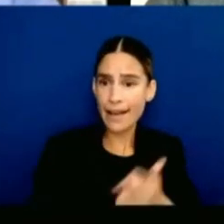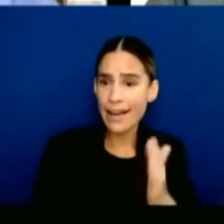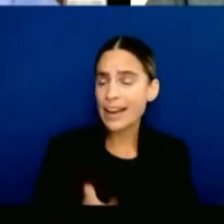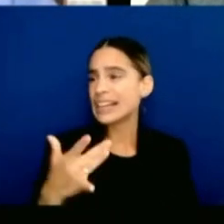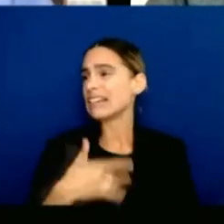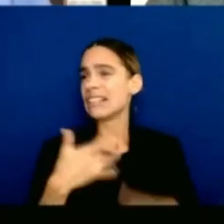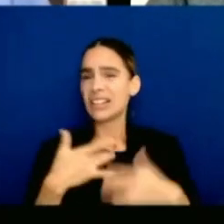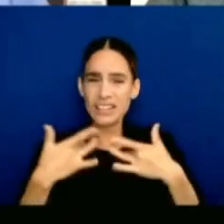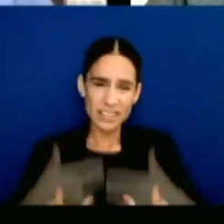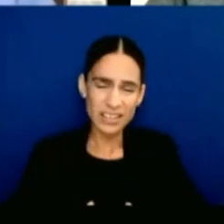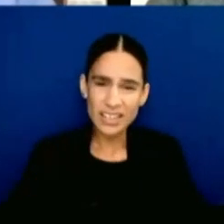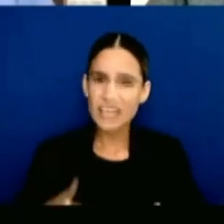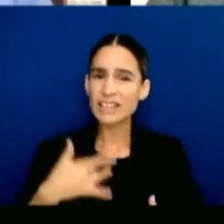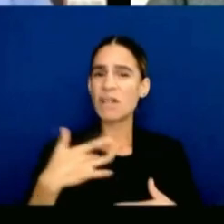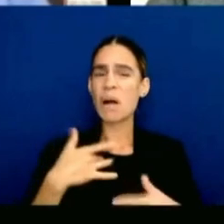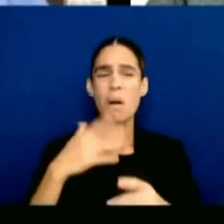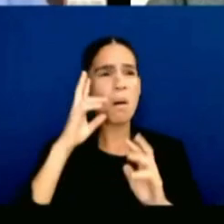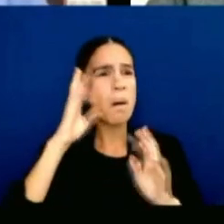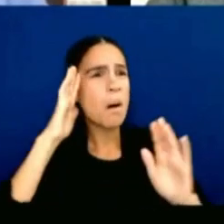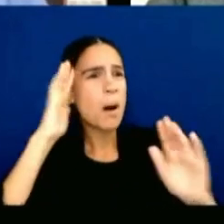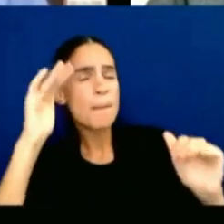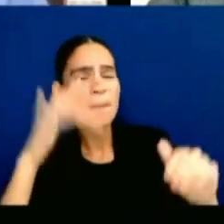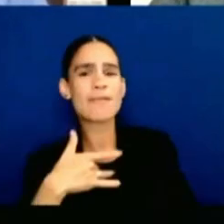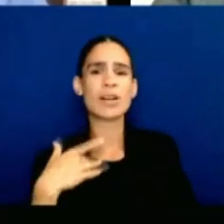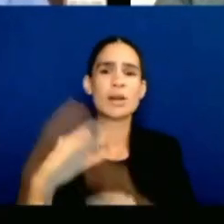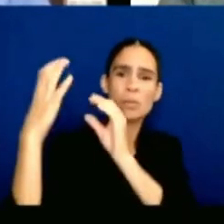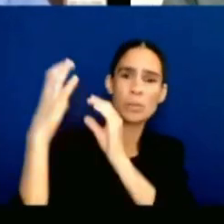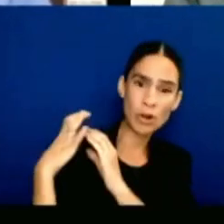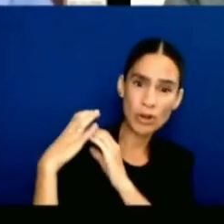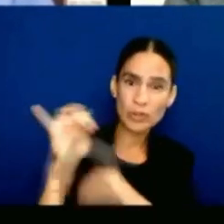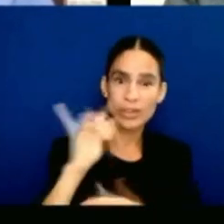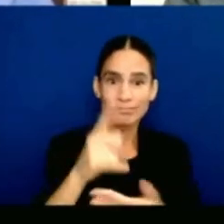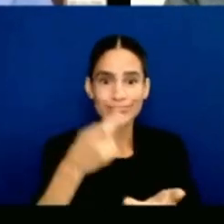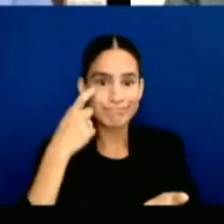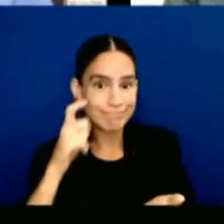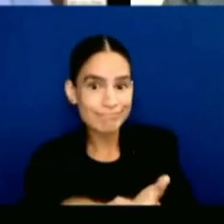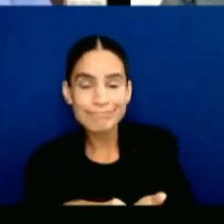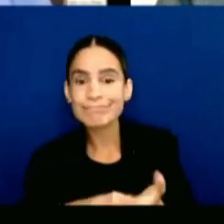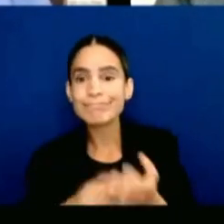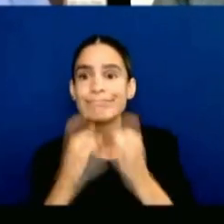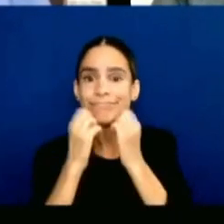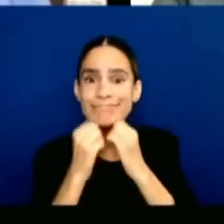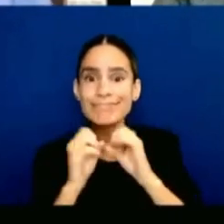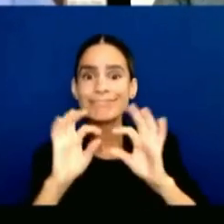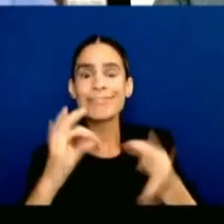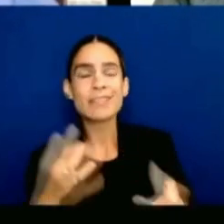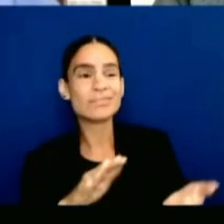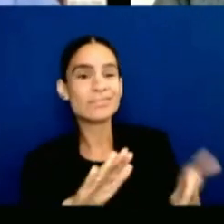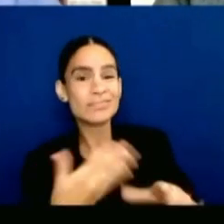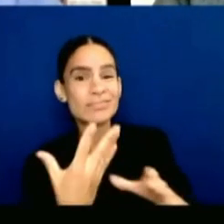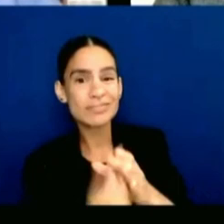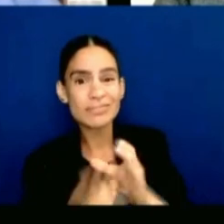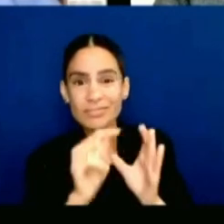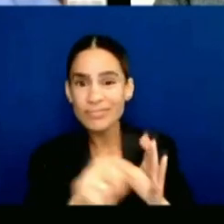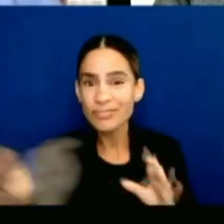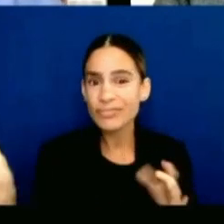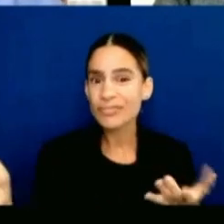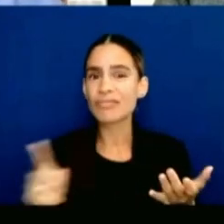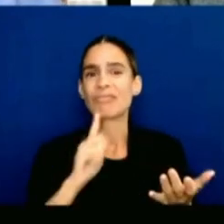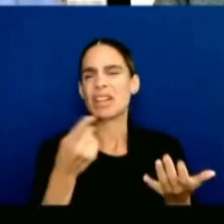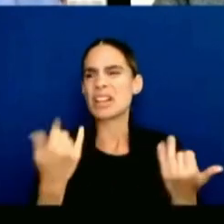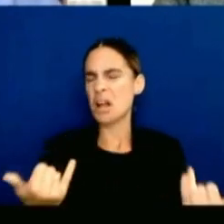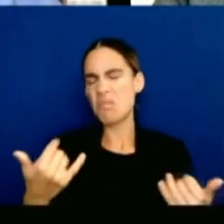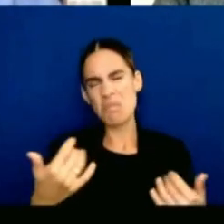ones fall ill or even die. And so this has been a really rough period, these months for our country, and some